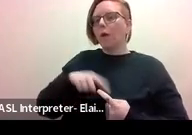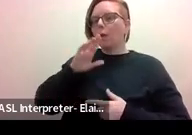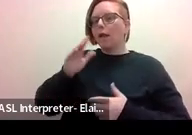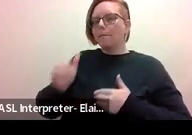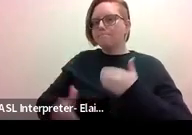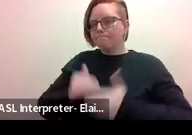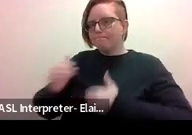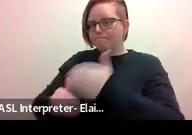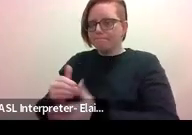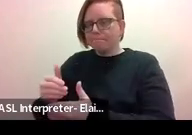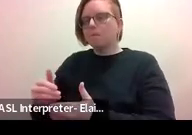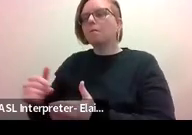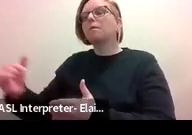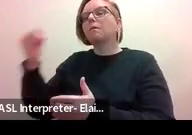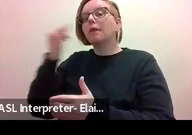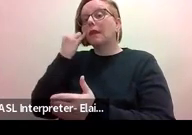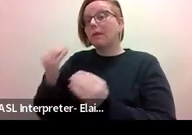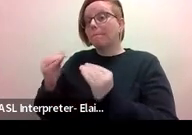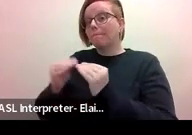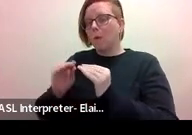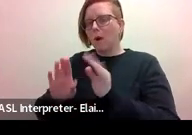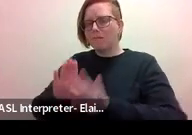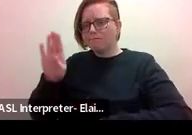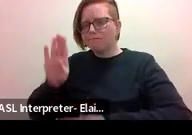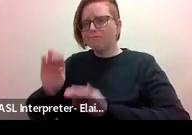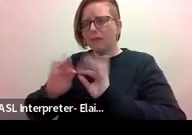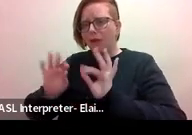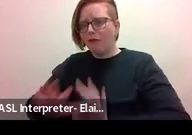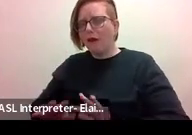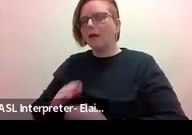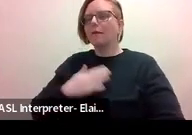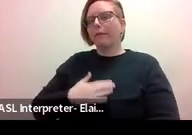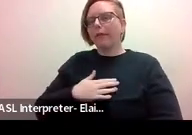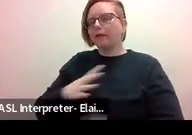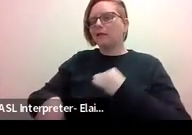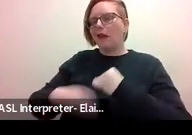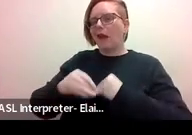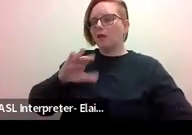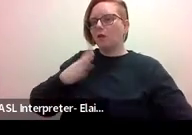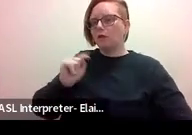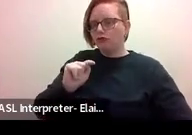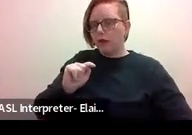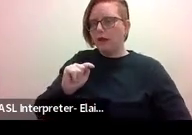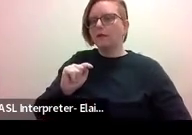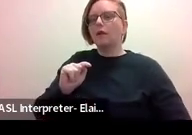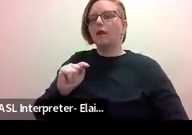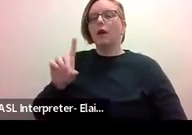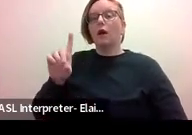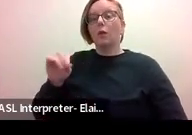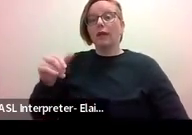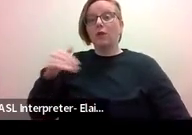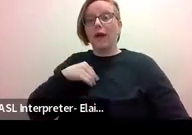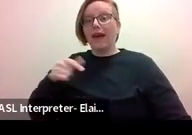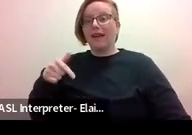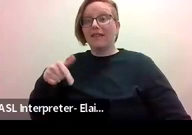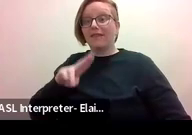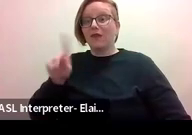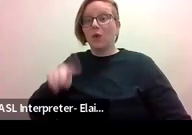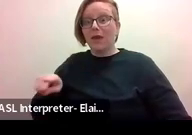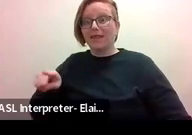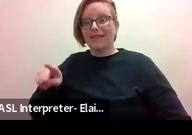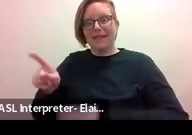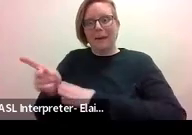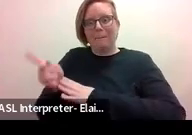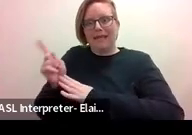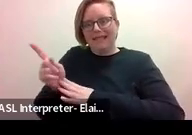more questions about that, please feel free to type them in the chat box. And there was a little check your understanding quiz in a minute. So that might fill in some more